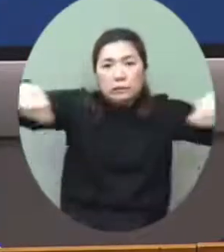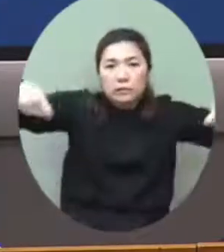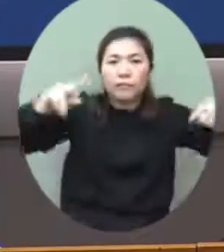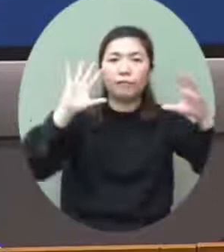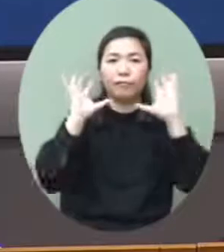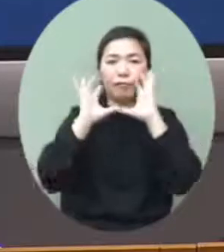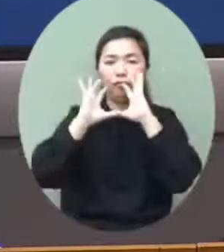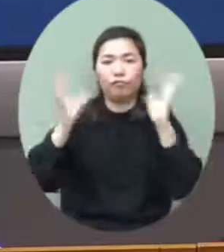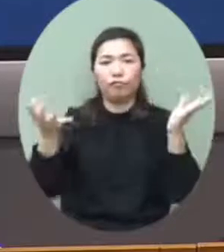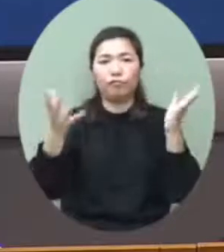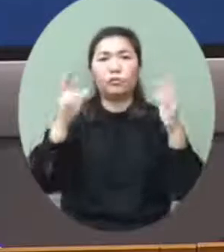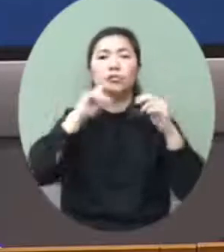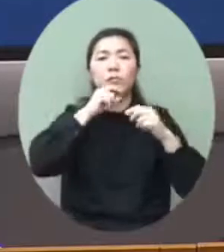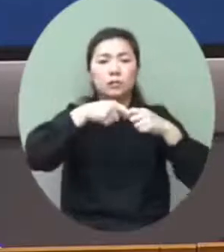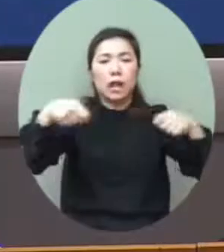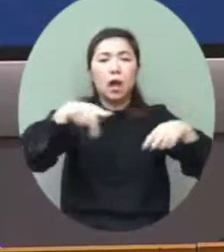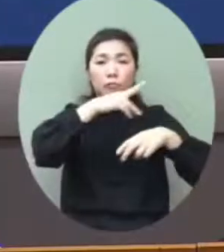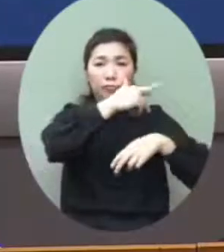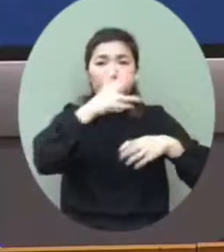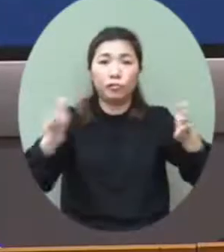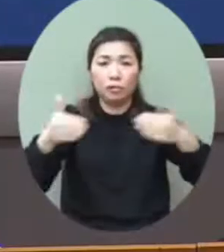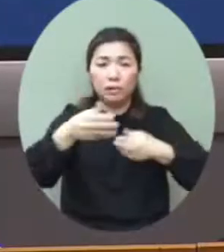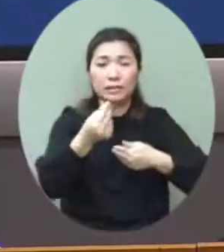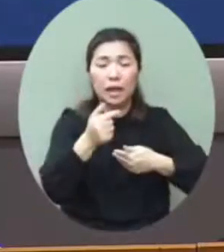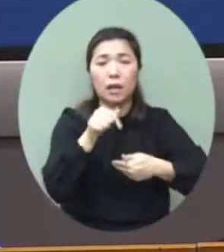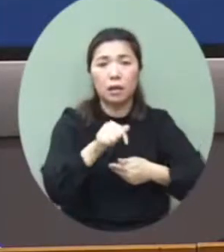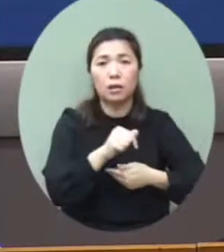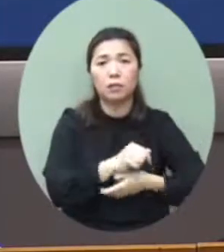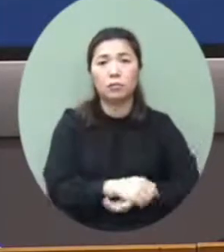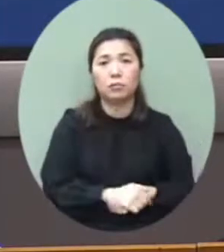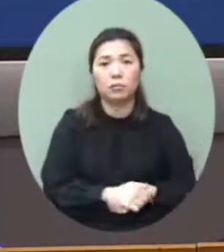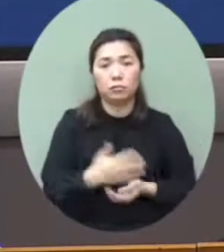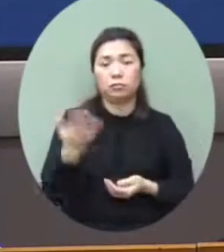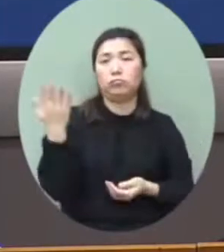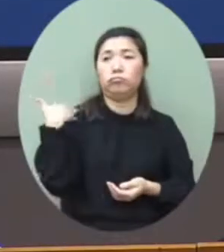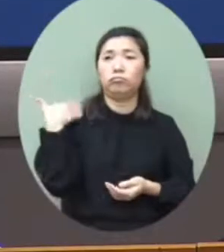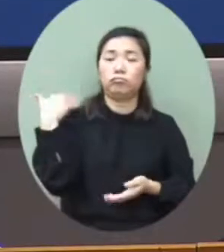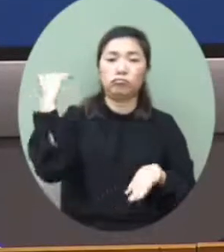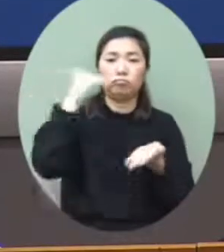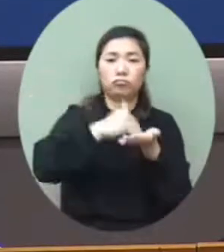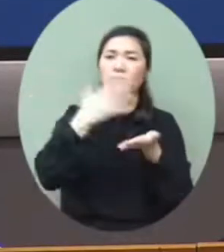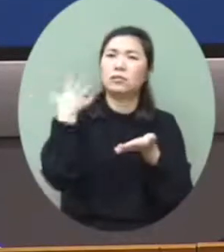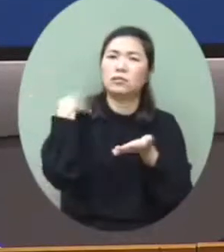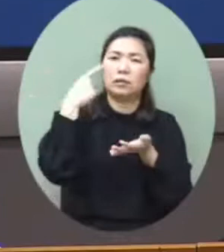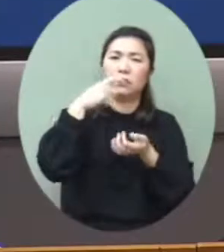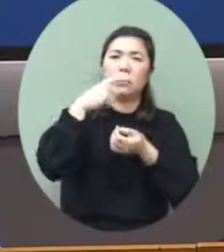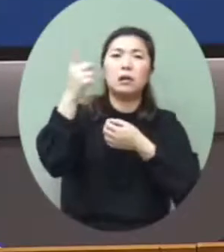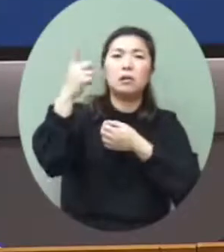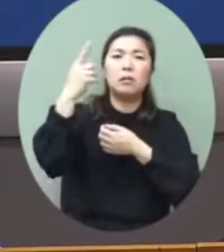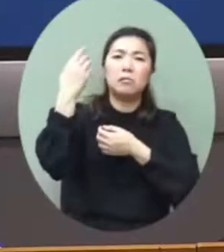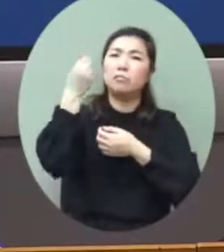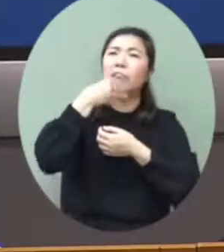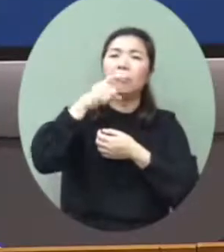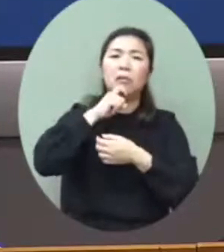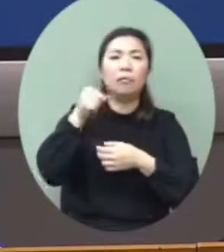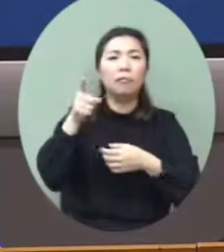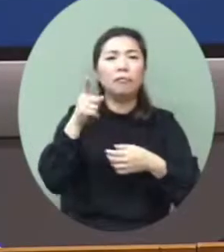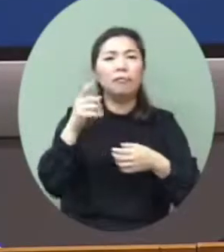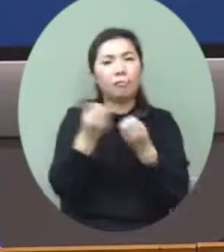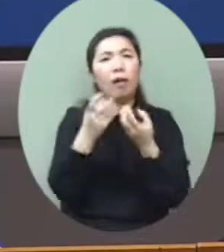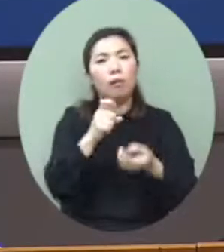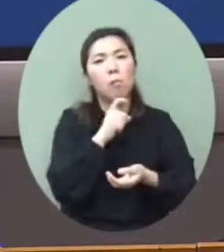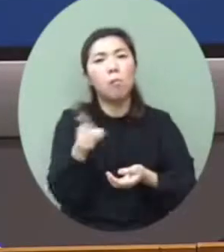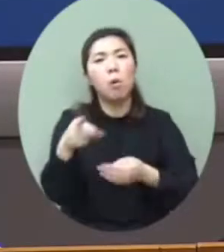so the LCSD might have to reinforce the management of these beaches, for example, by sealing off